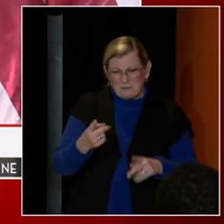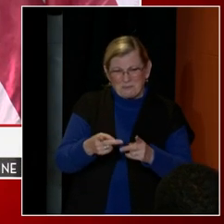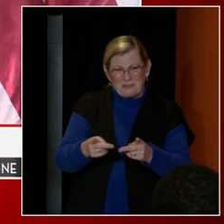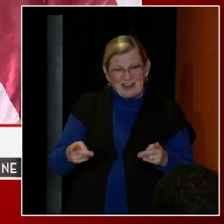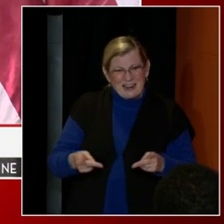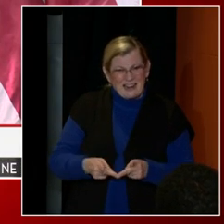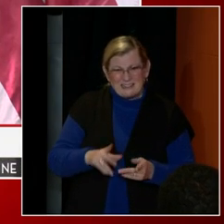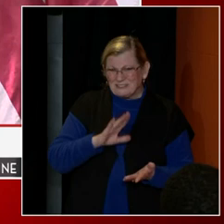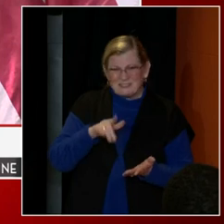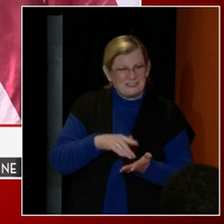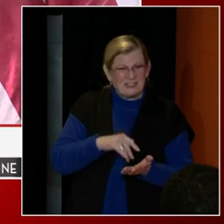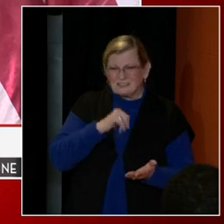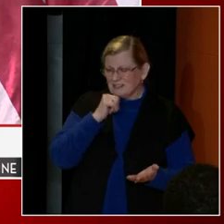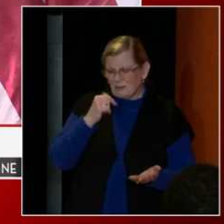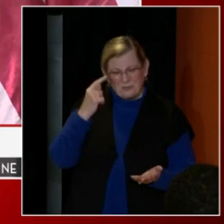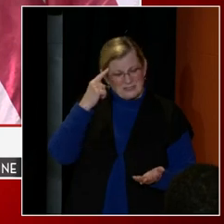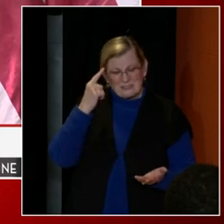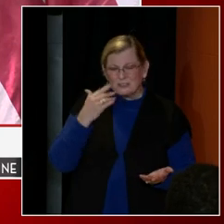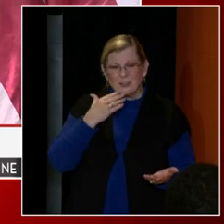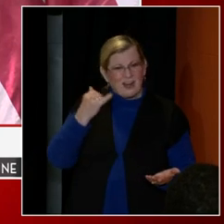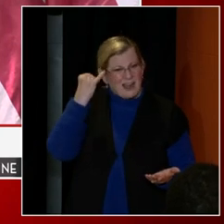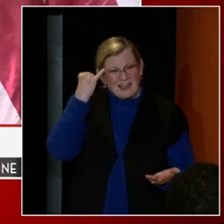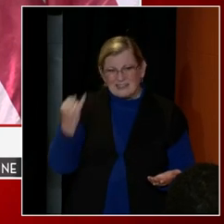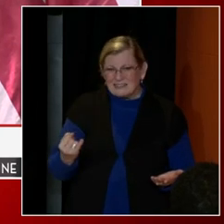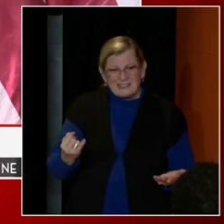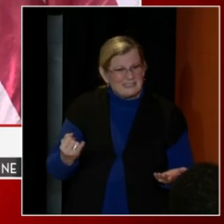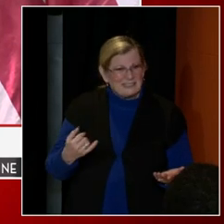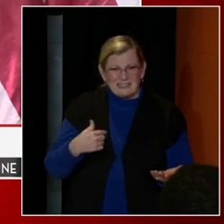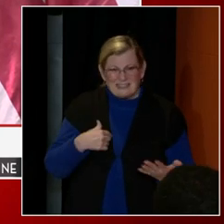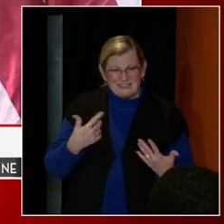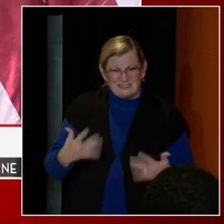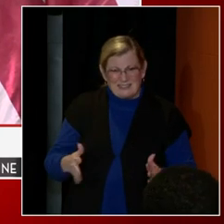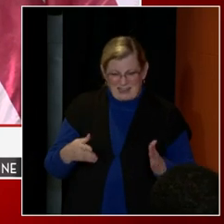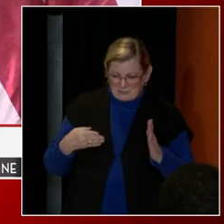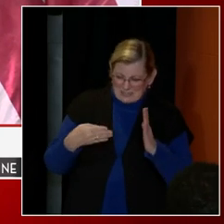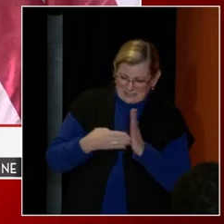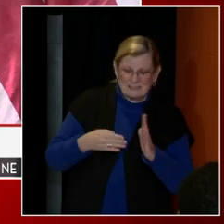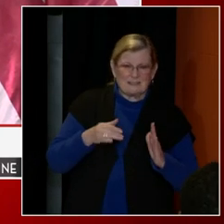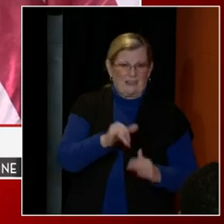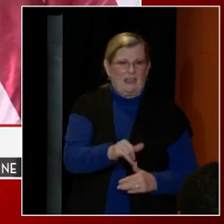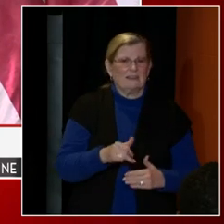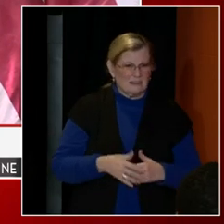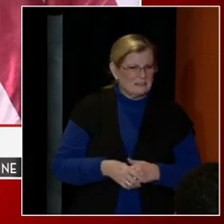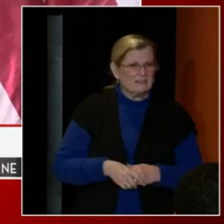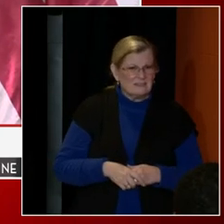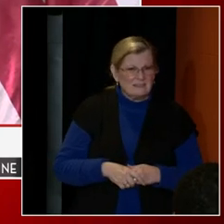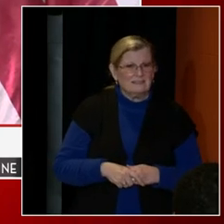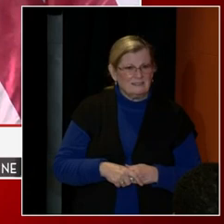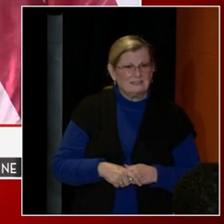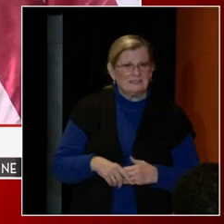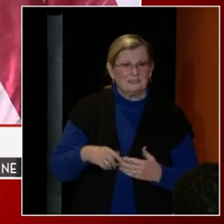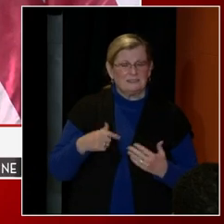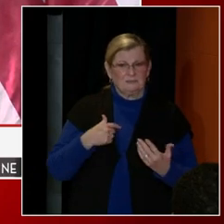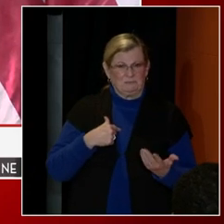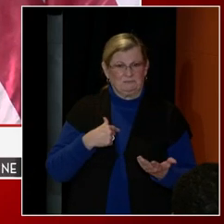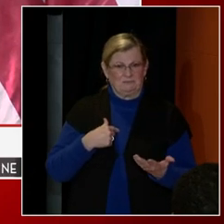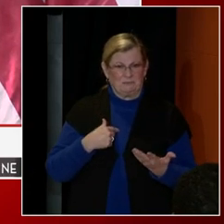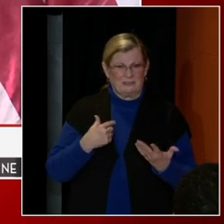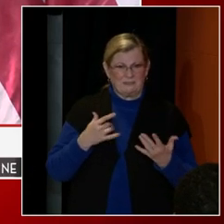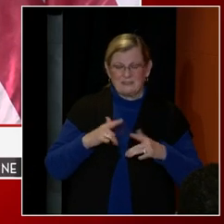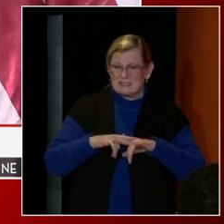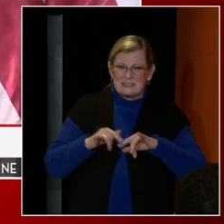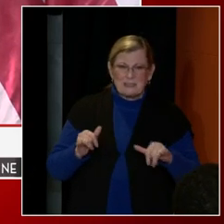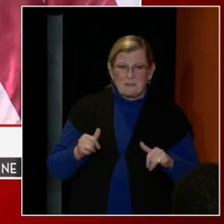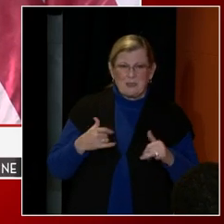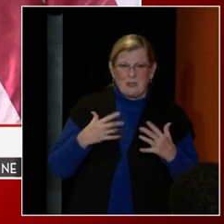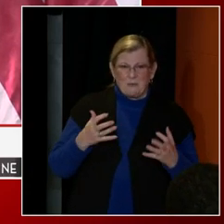going to discourage people from doing that. But we also know that there are other